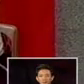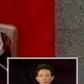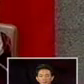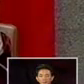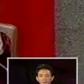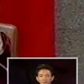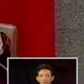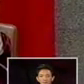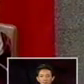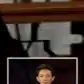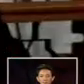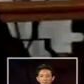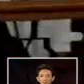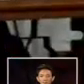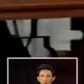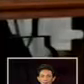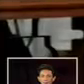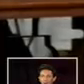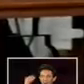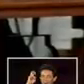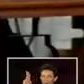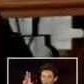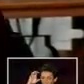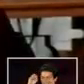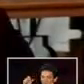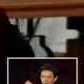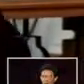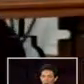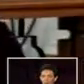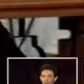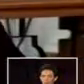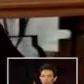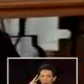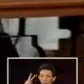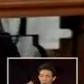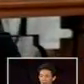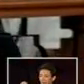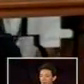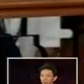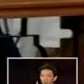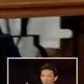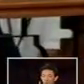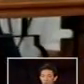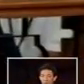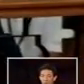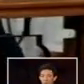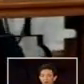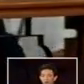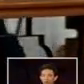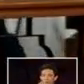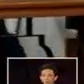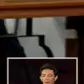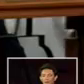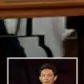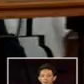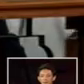Mr. President we're finished with the witness at this point there are no more questions so may we call back the bank